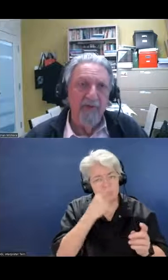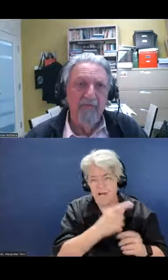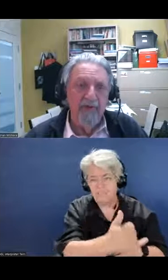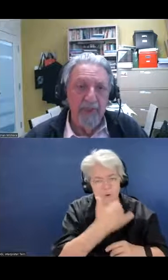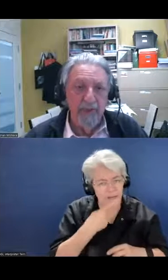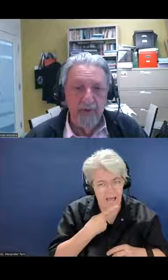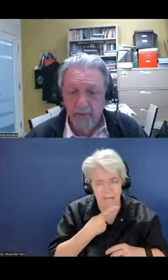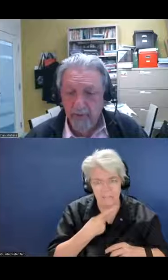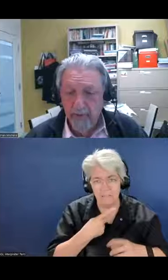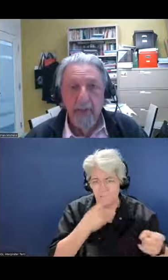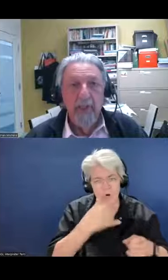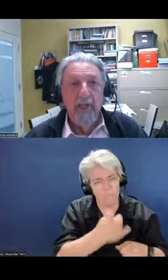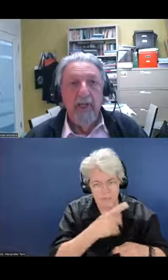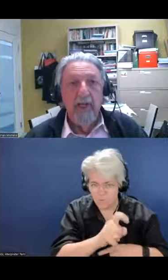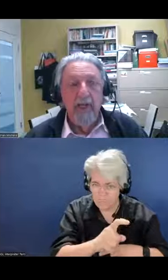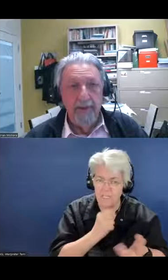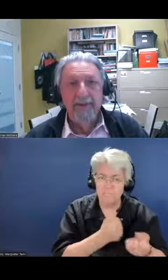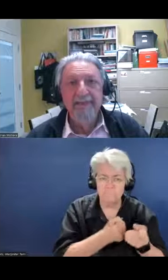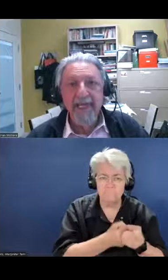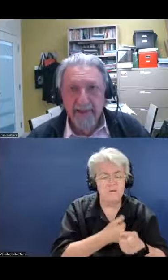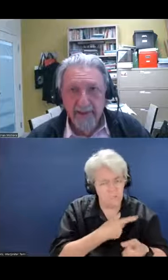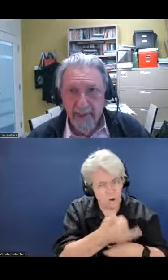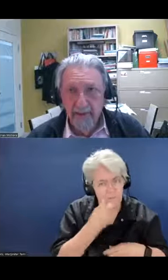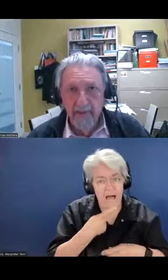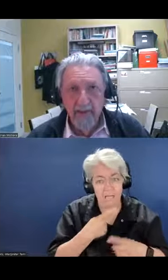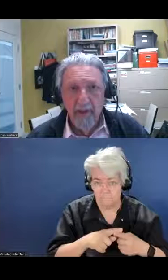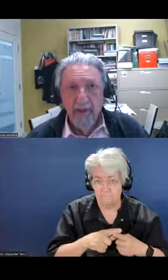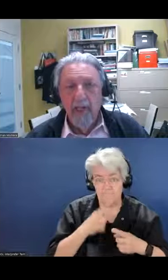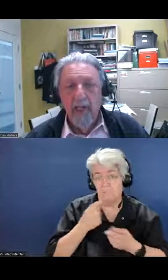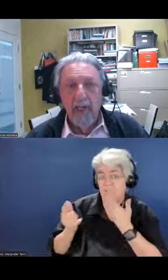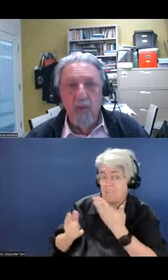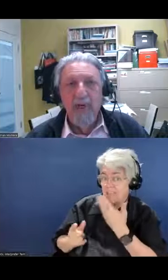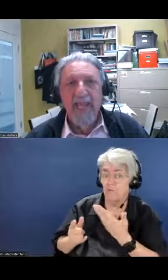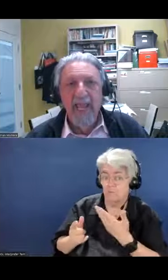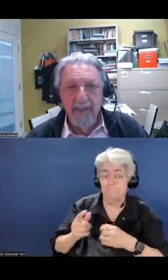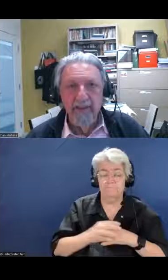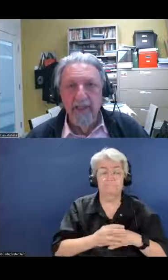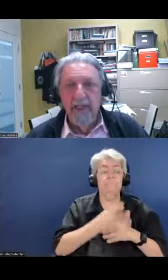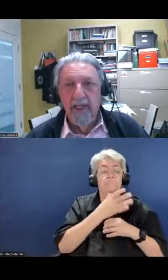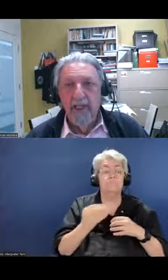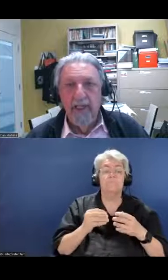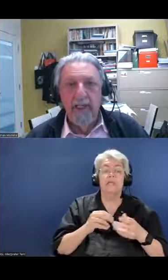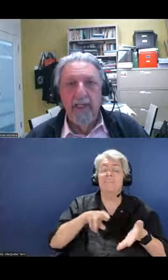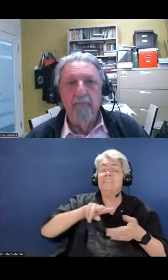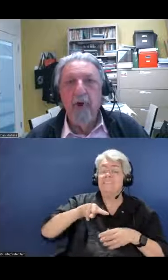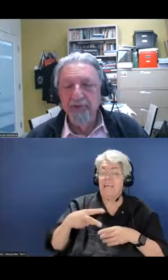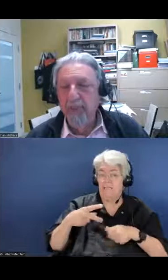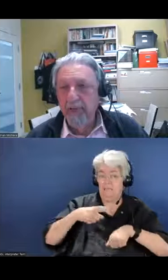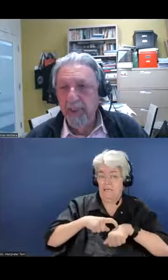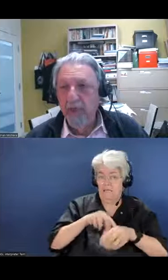back if you need to. The second study, we added